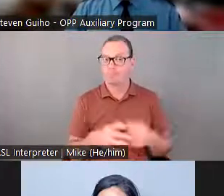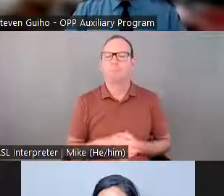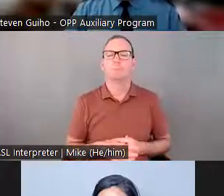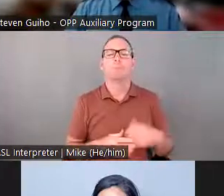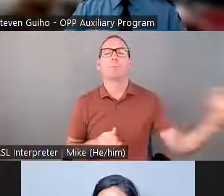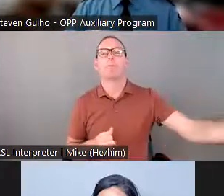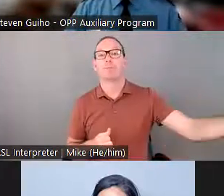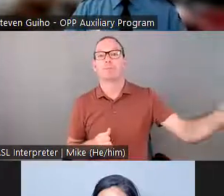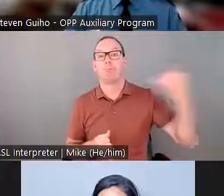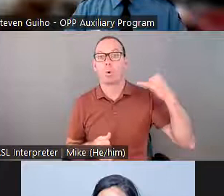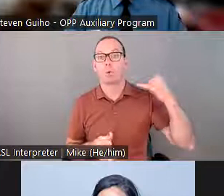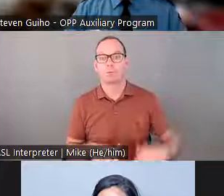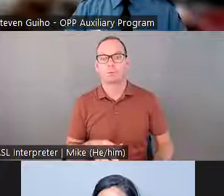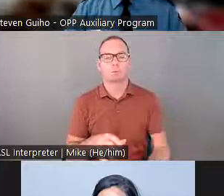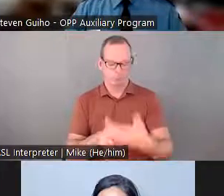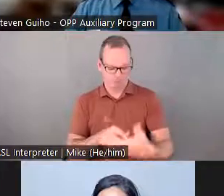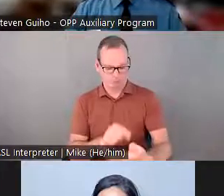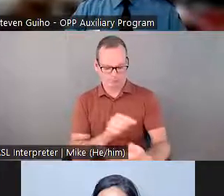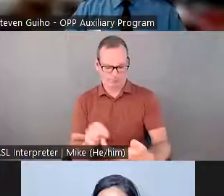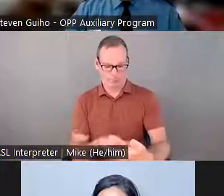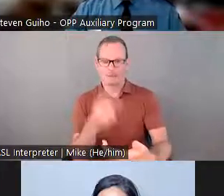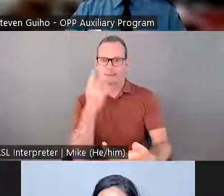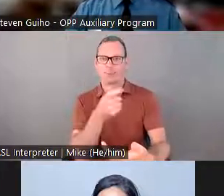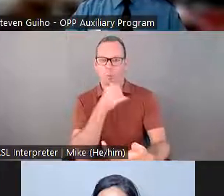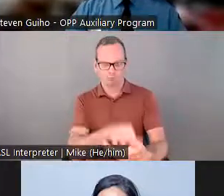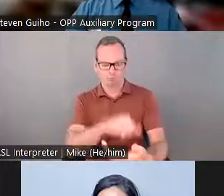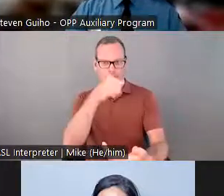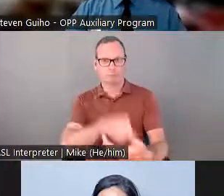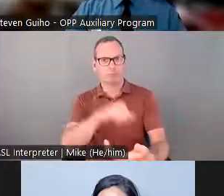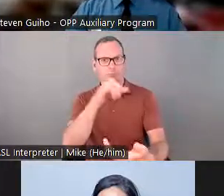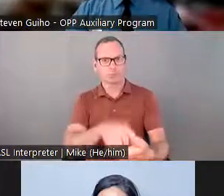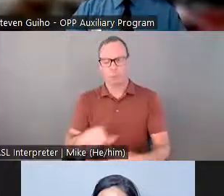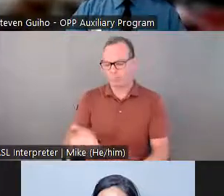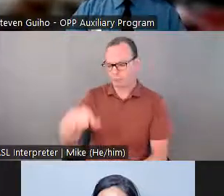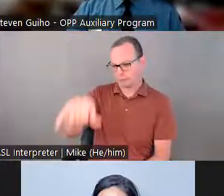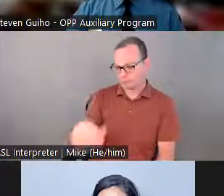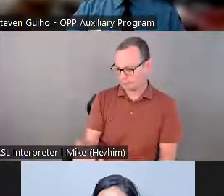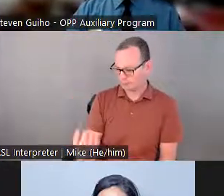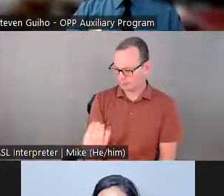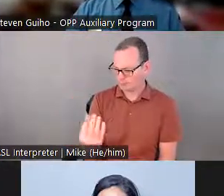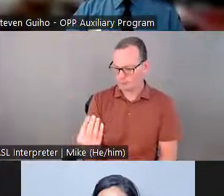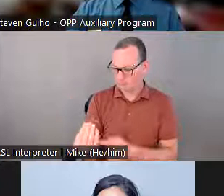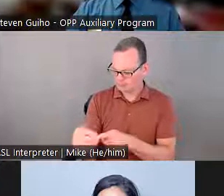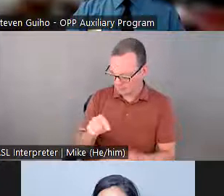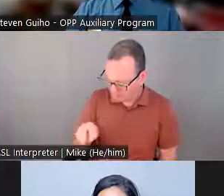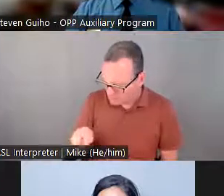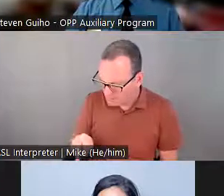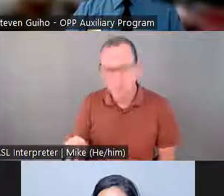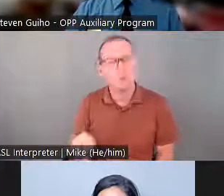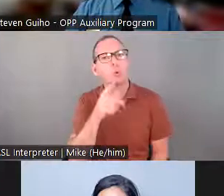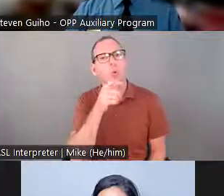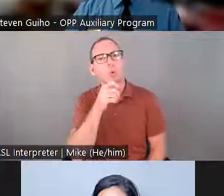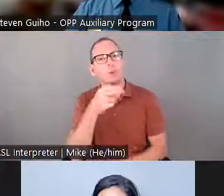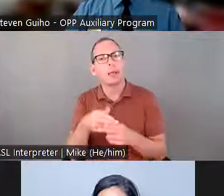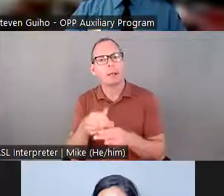display. You could take your phone, have it call someone and display the number of your choice.